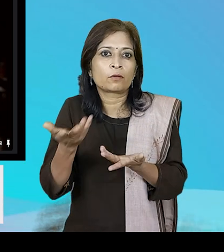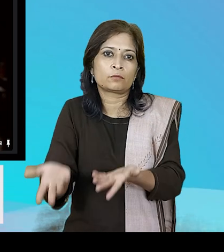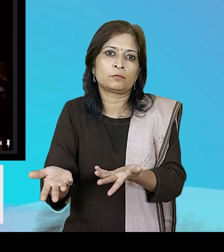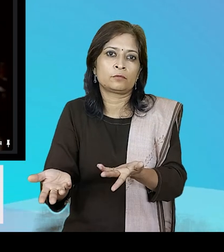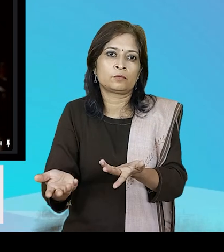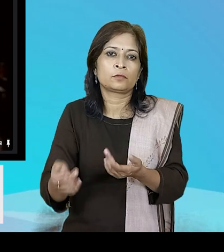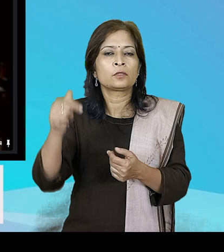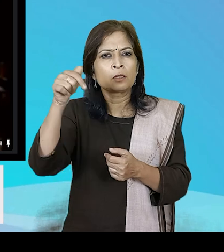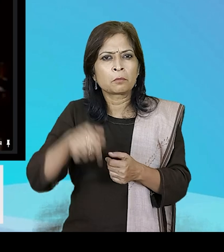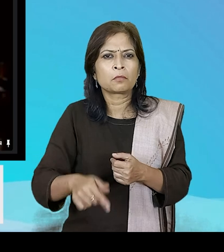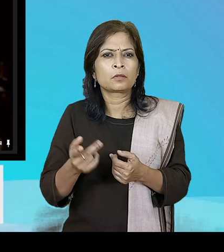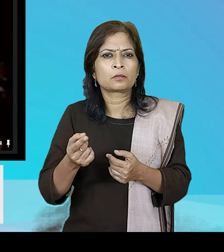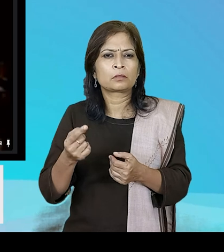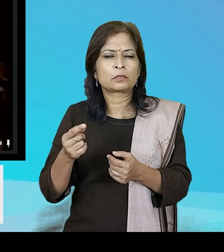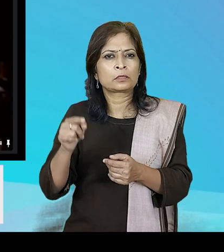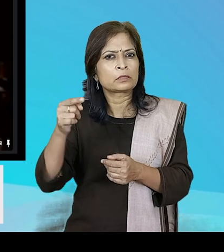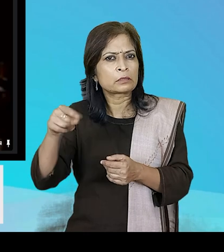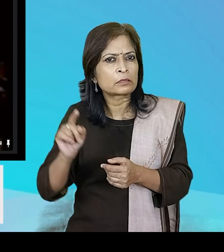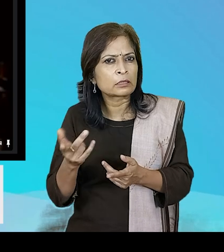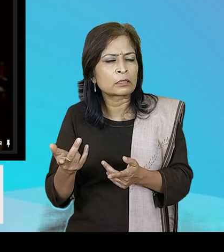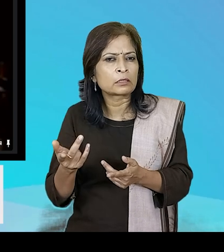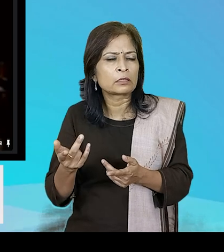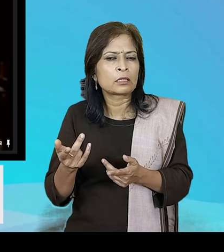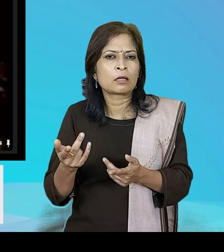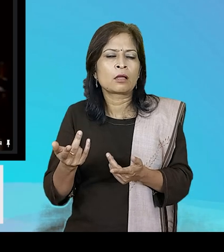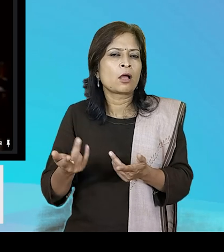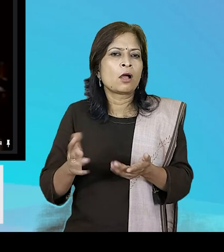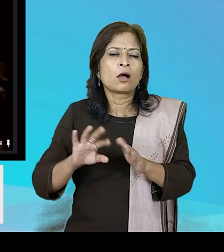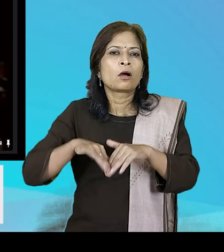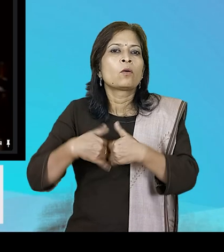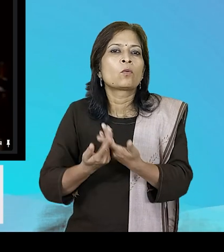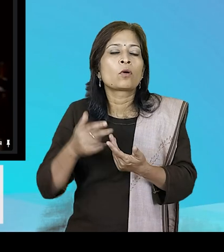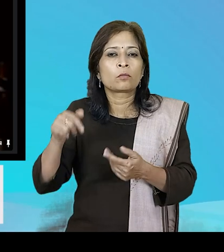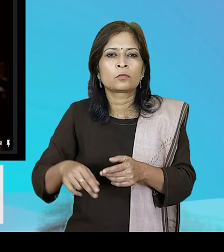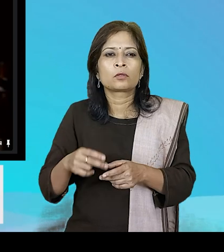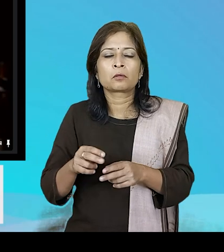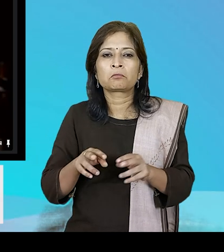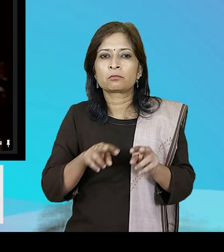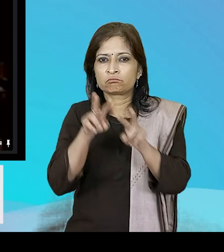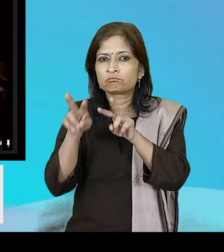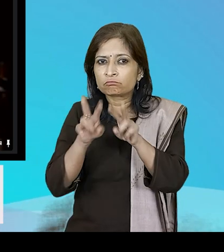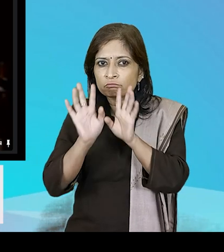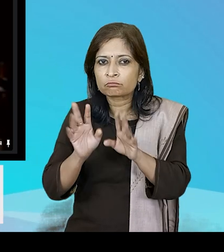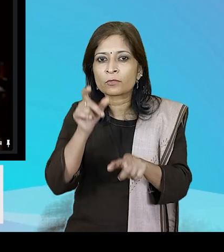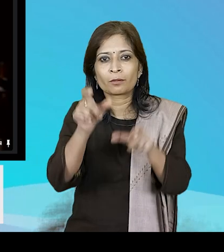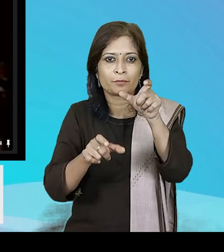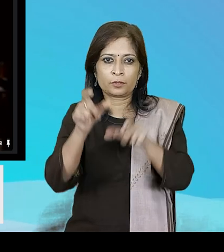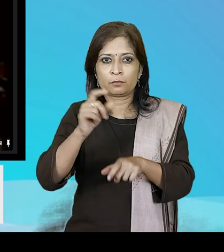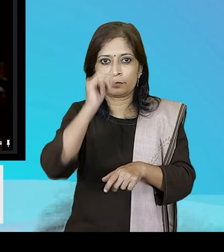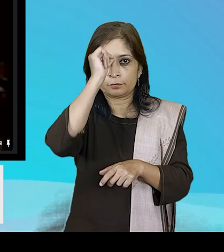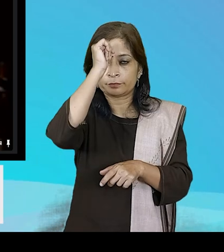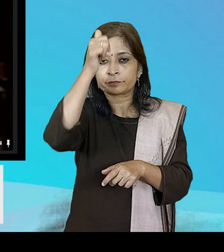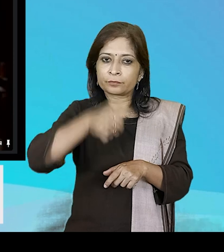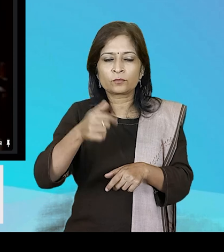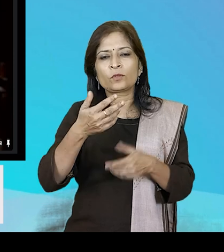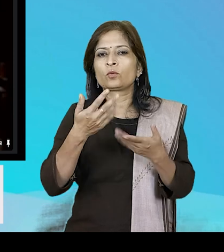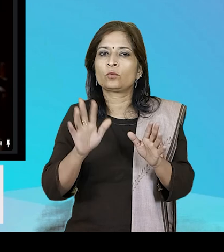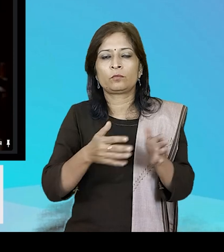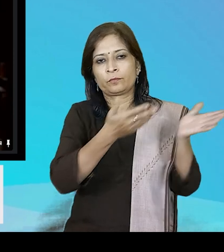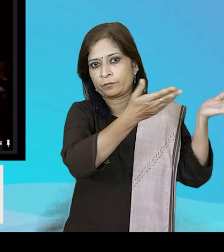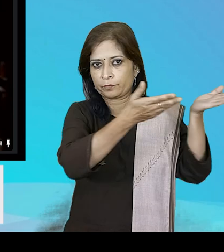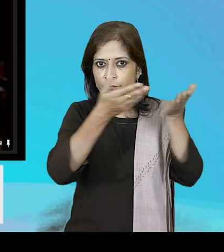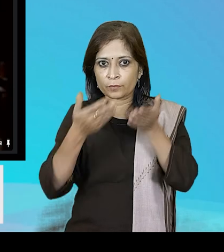that is not correct on the ground, because we have observed, for example, somebody came to